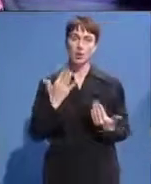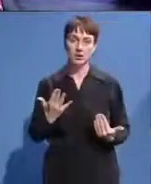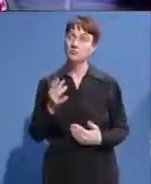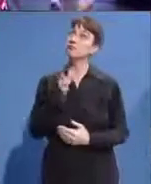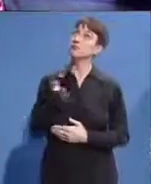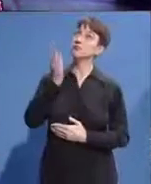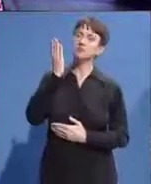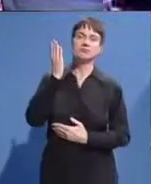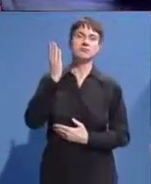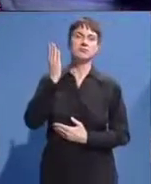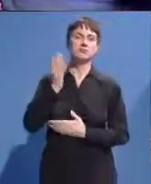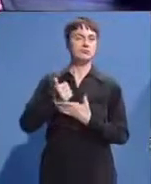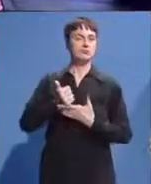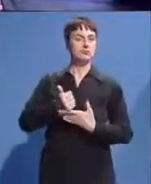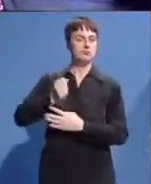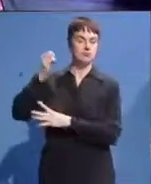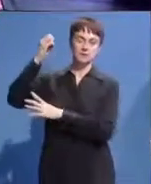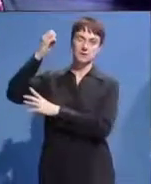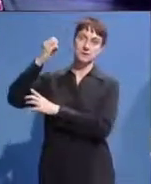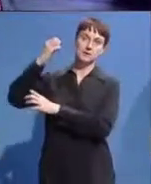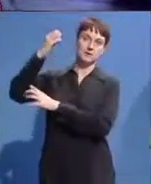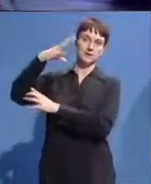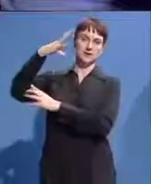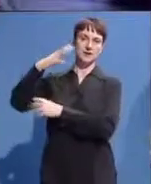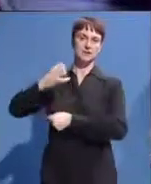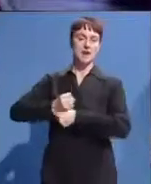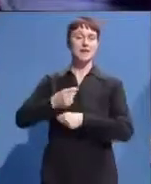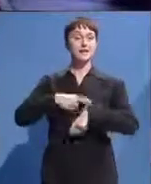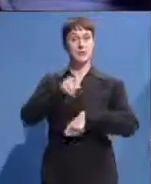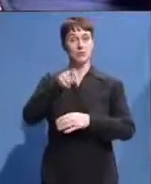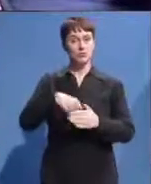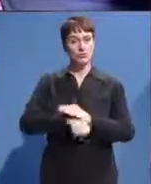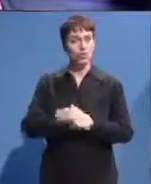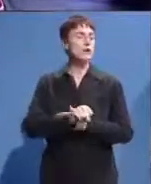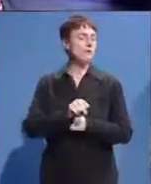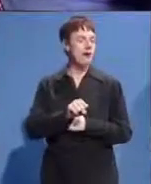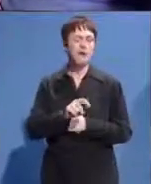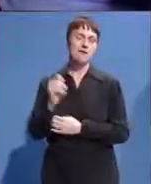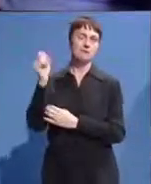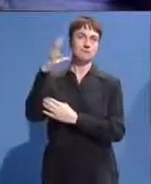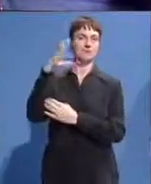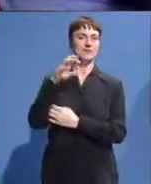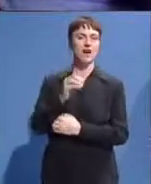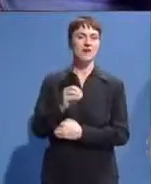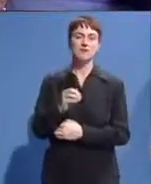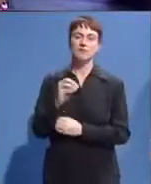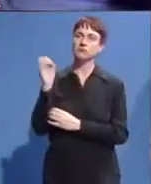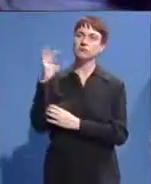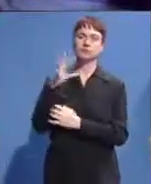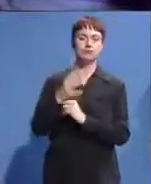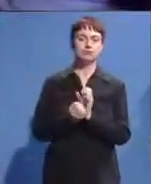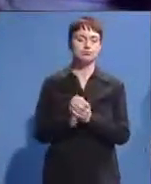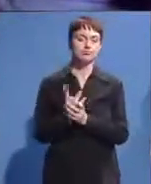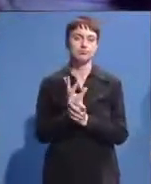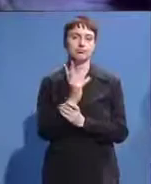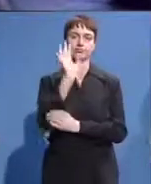the sun to shine at the birth of every being, the fire that lies through which new rays of life breaks. A moment in